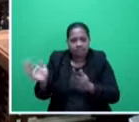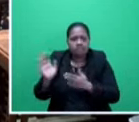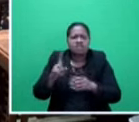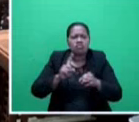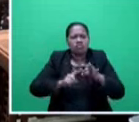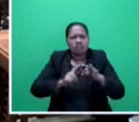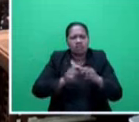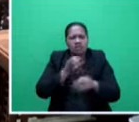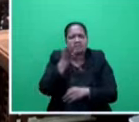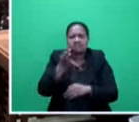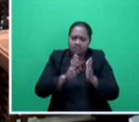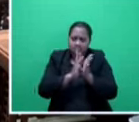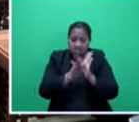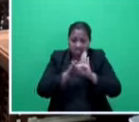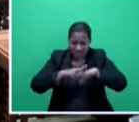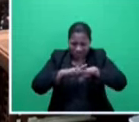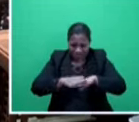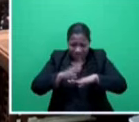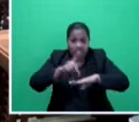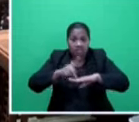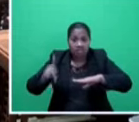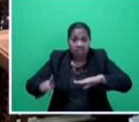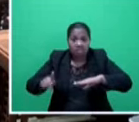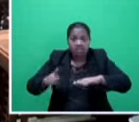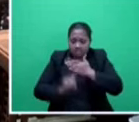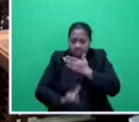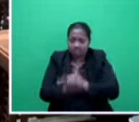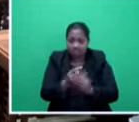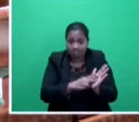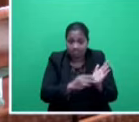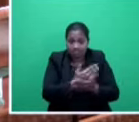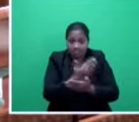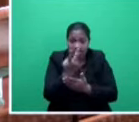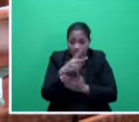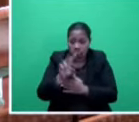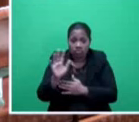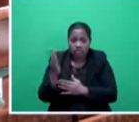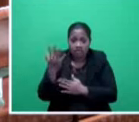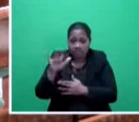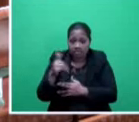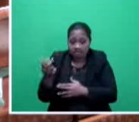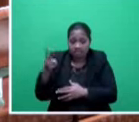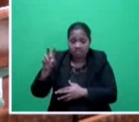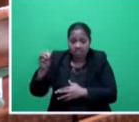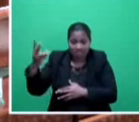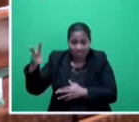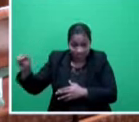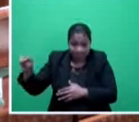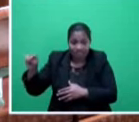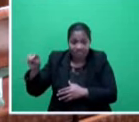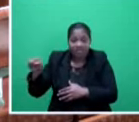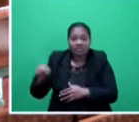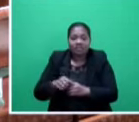that the minutes of the sitting of Parliament held on Monday, 25th May 2020,